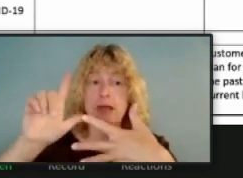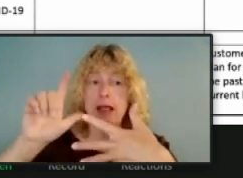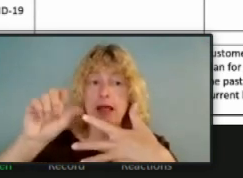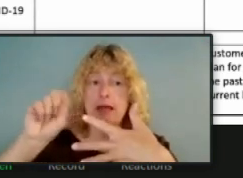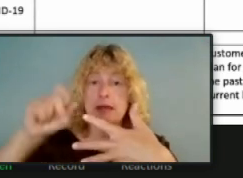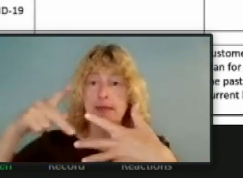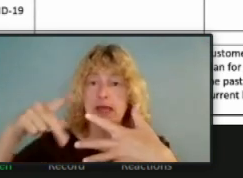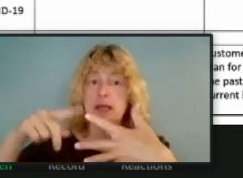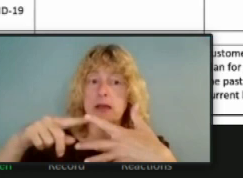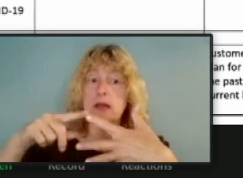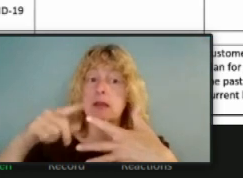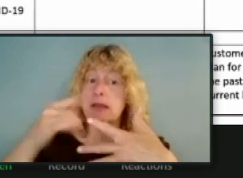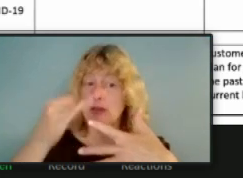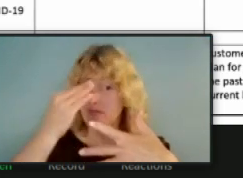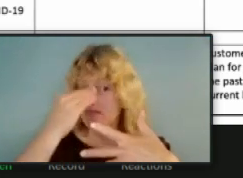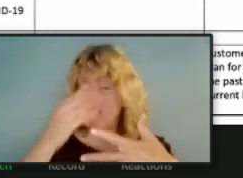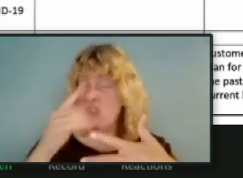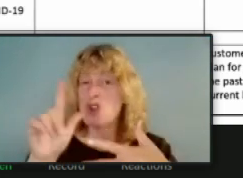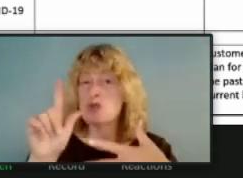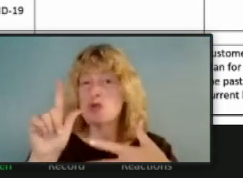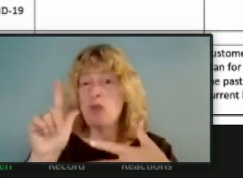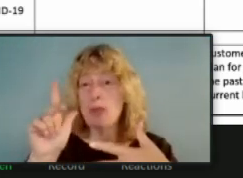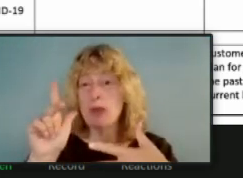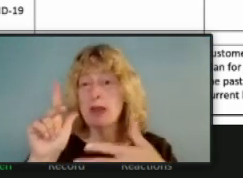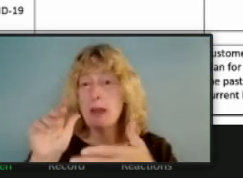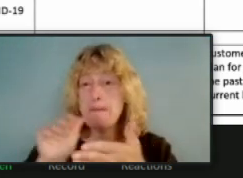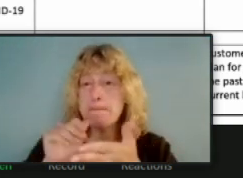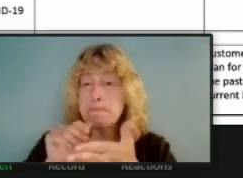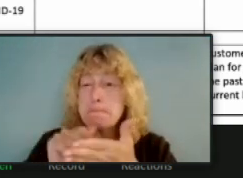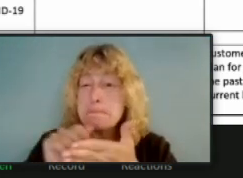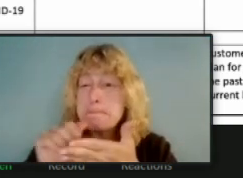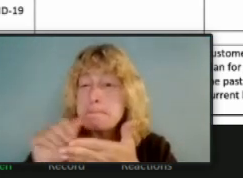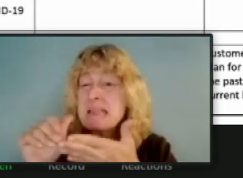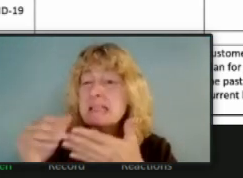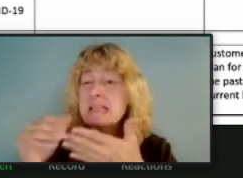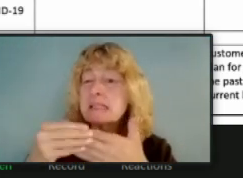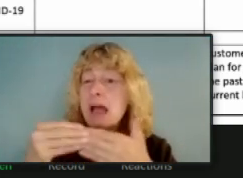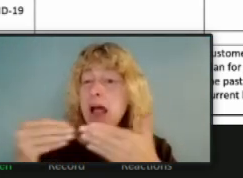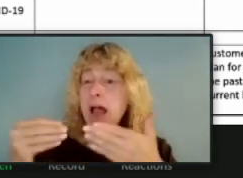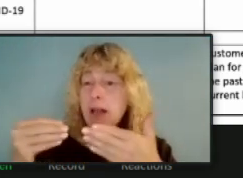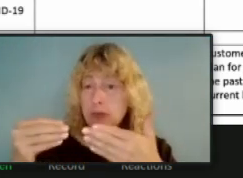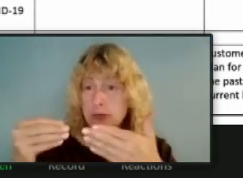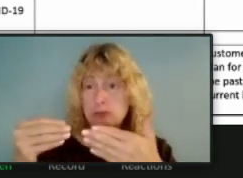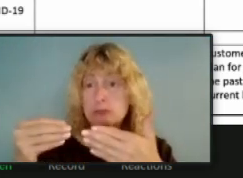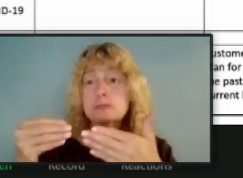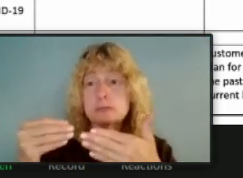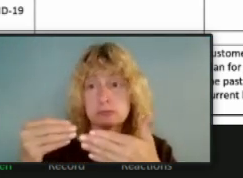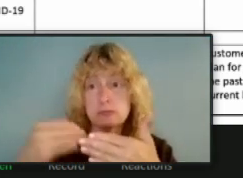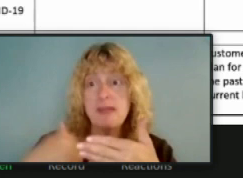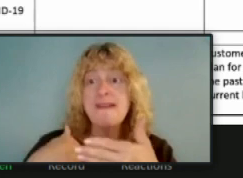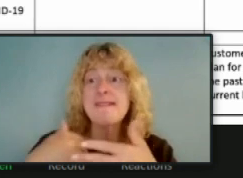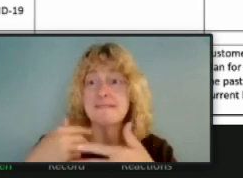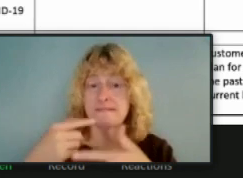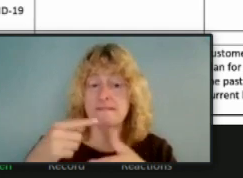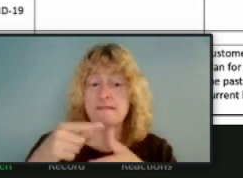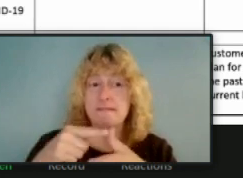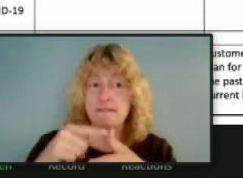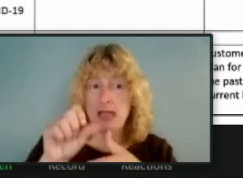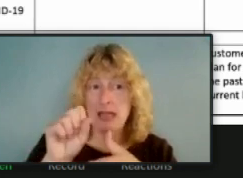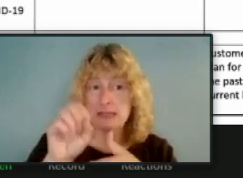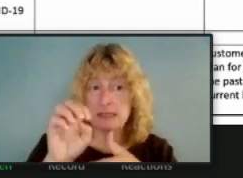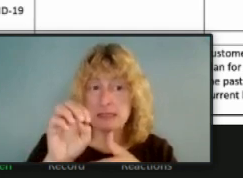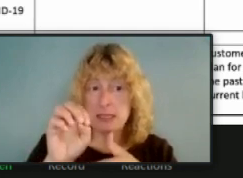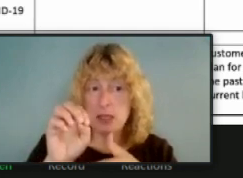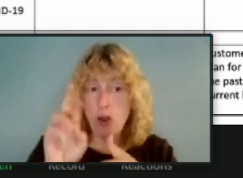million available in funding between the SER, money for getting